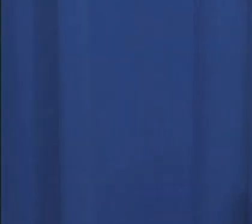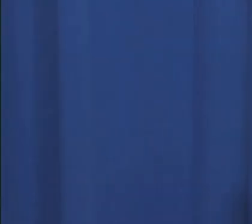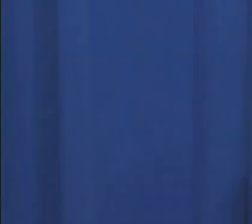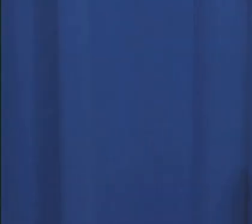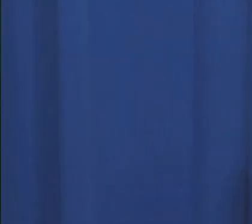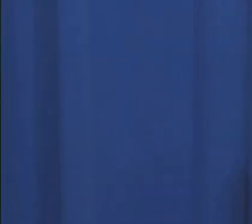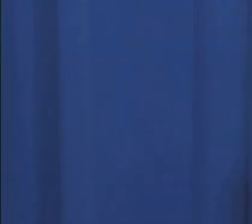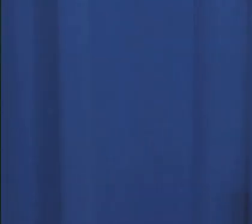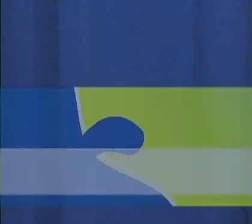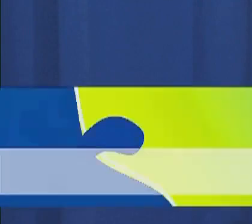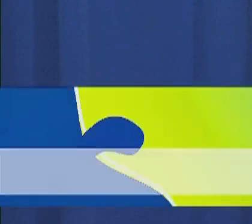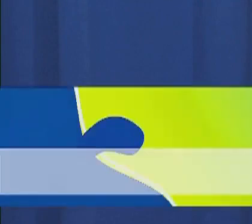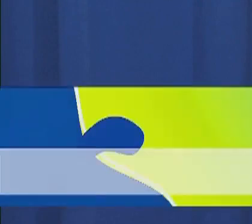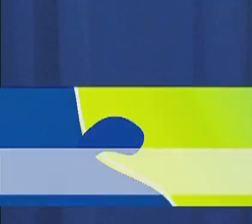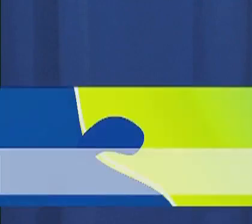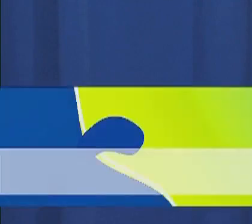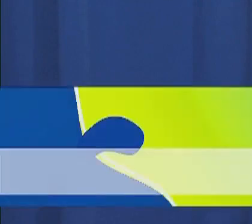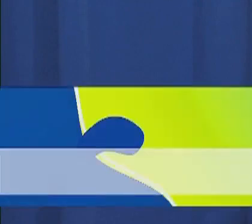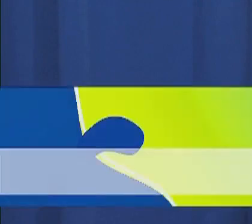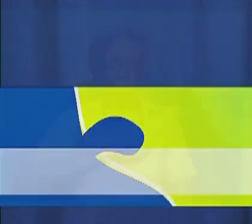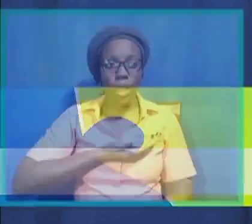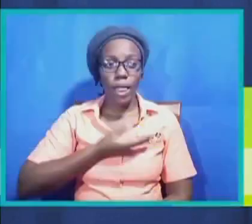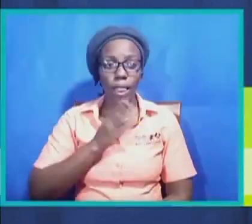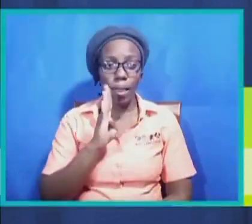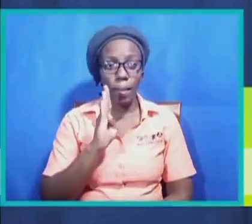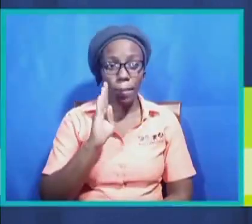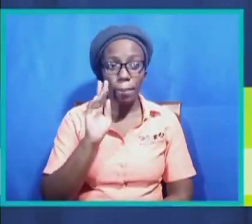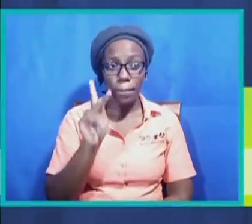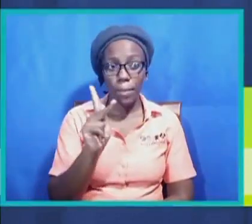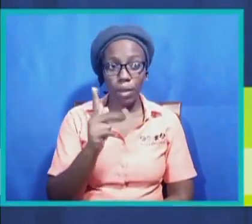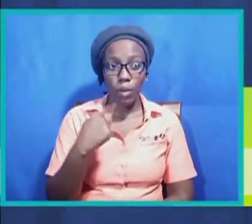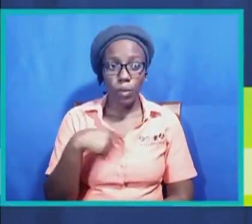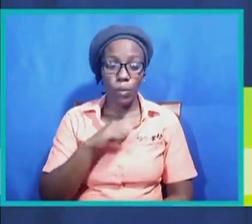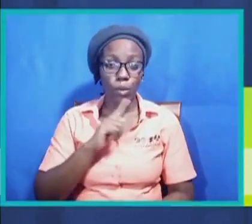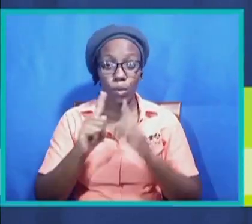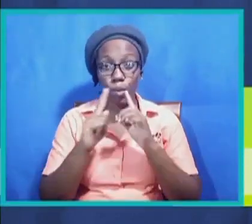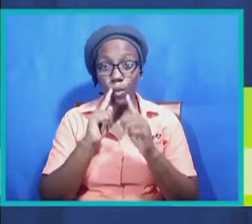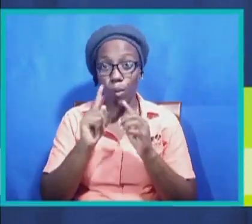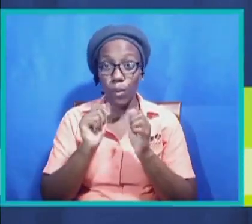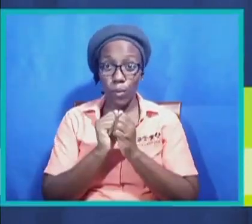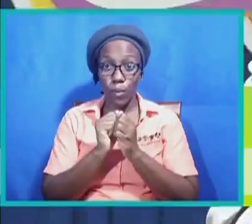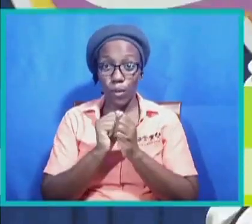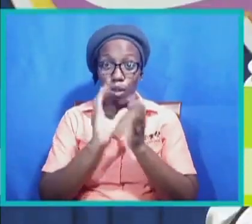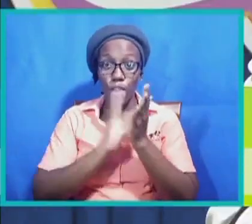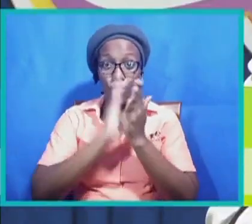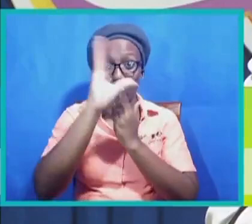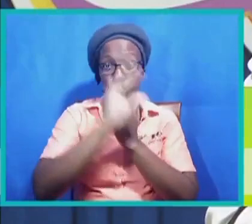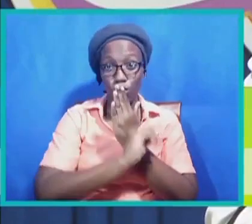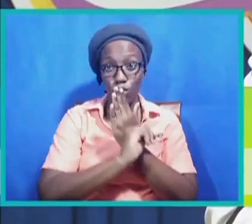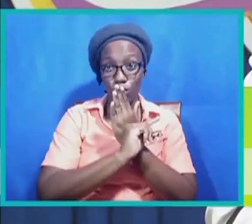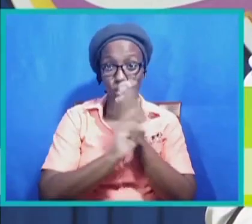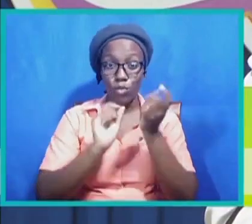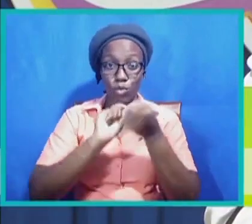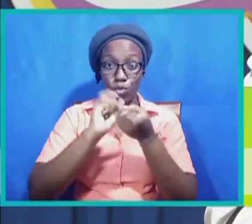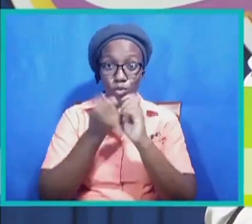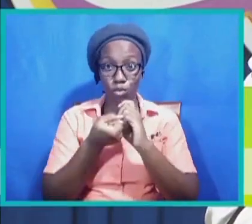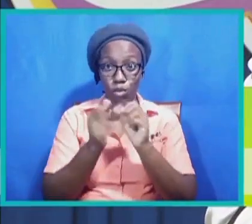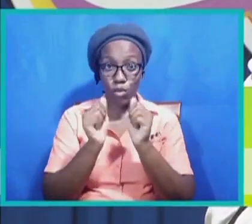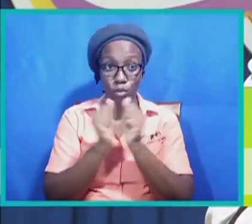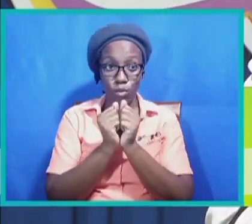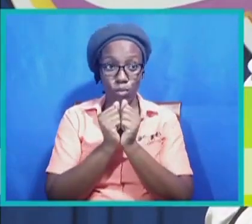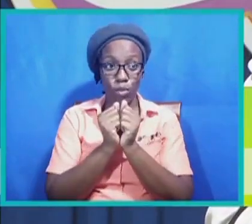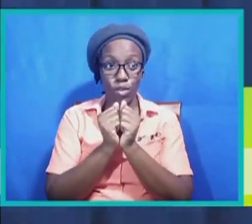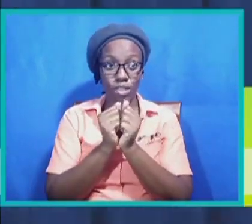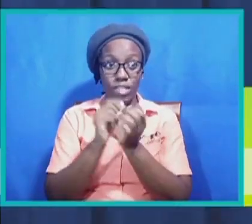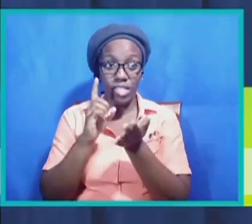Welcome back. We are speaking curriculum reform with Dr. Gillian Paul, President of COSTAT, and education consultant